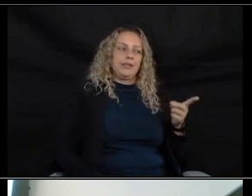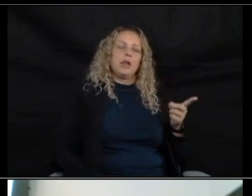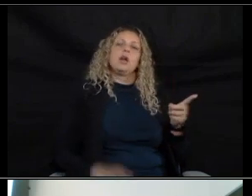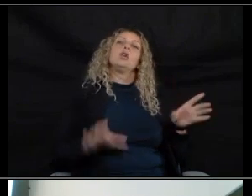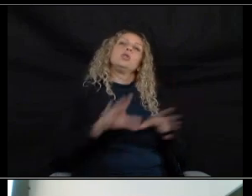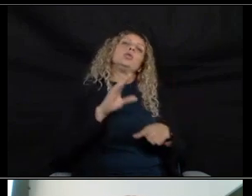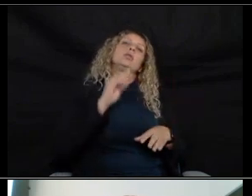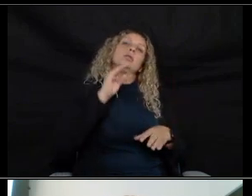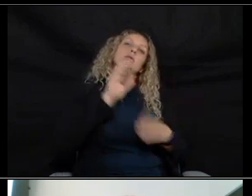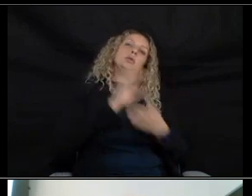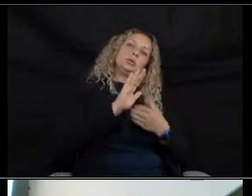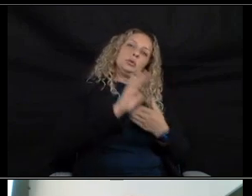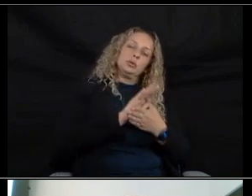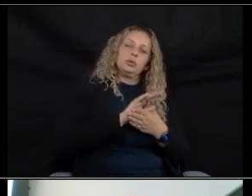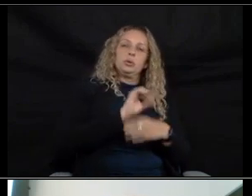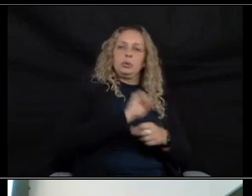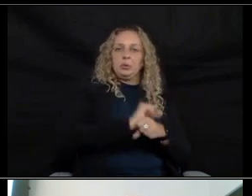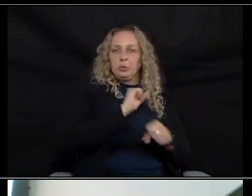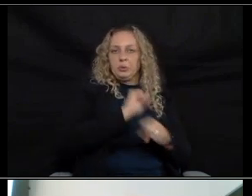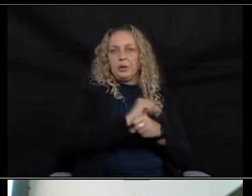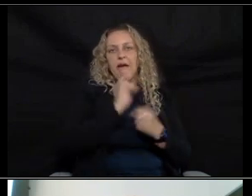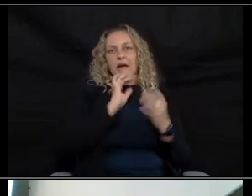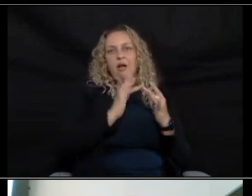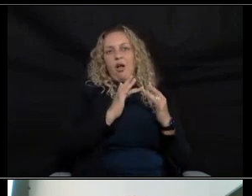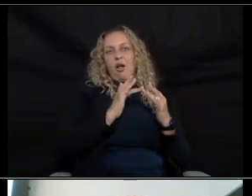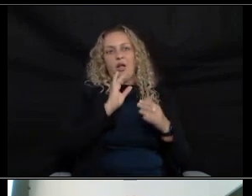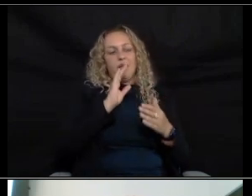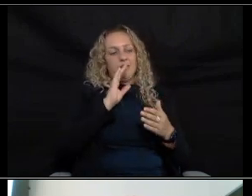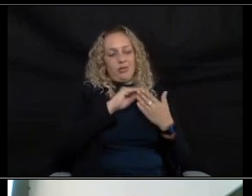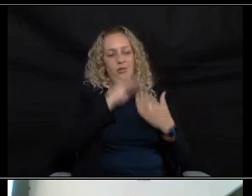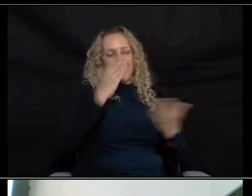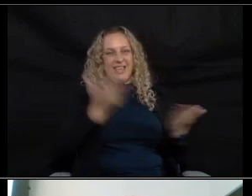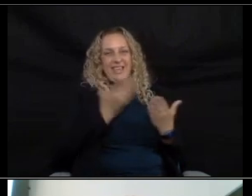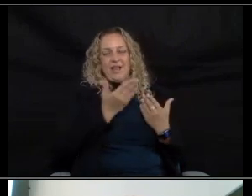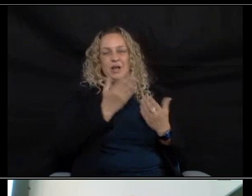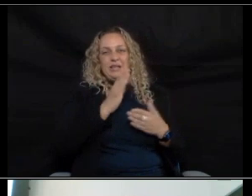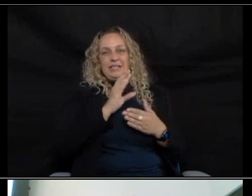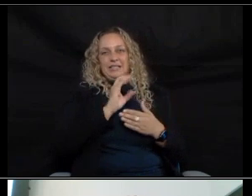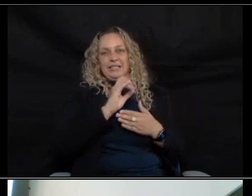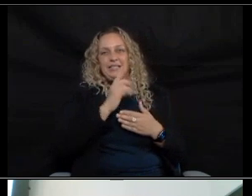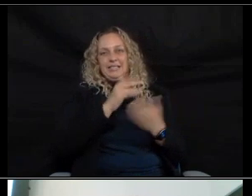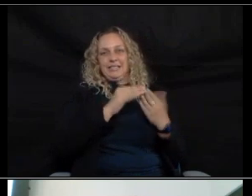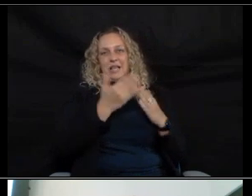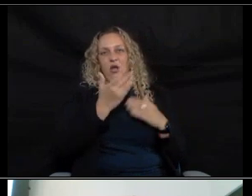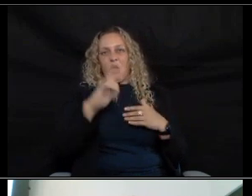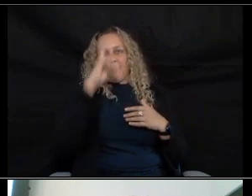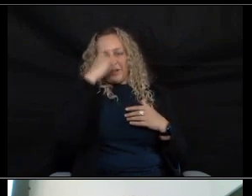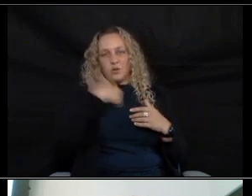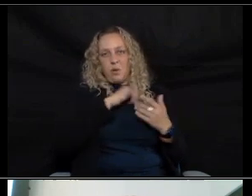their schoolwork and doing their online learning right from City Hall, because we have Wi-Fi. Yep.